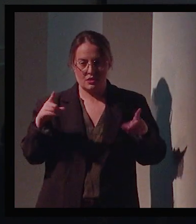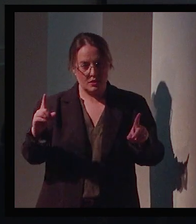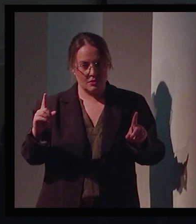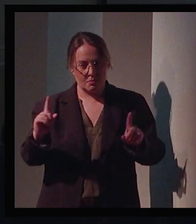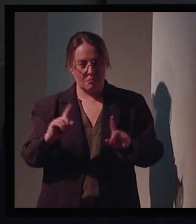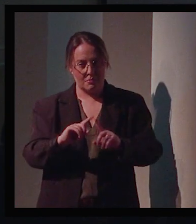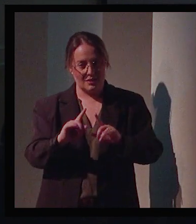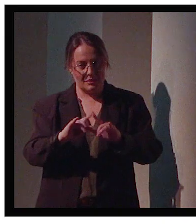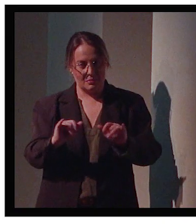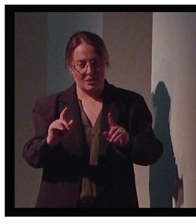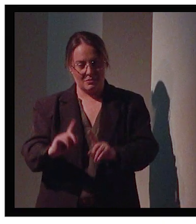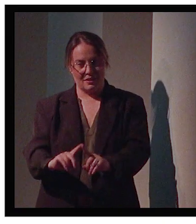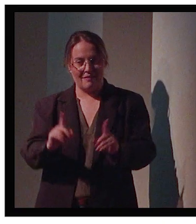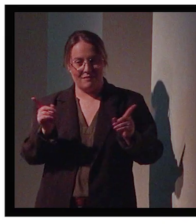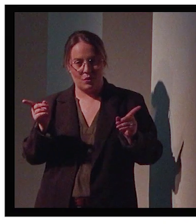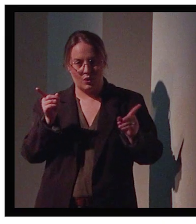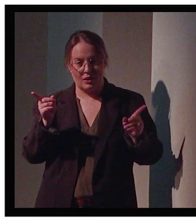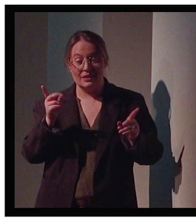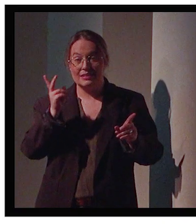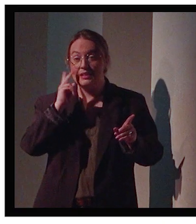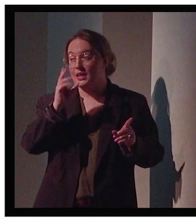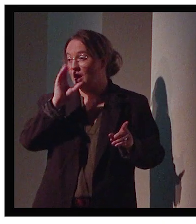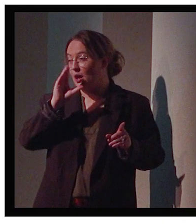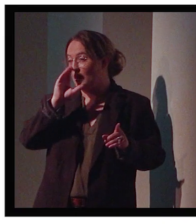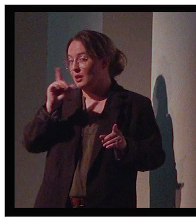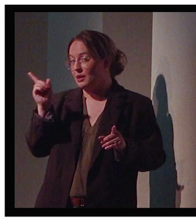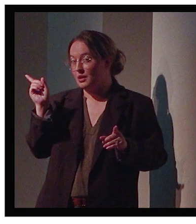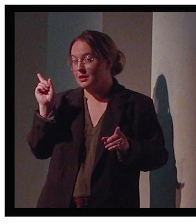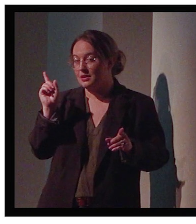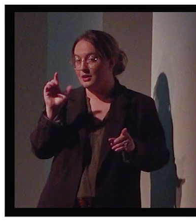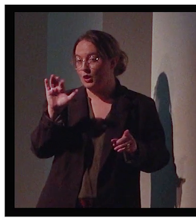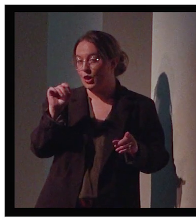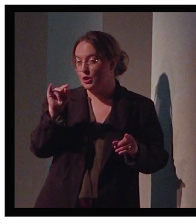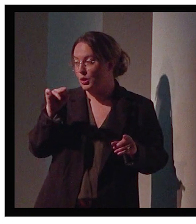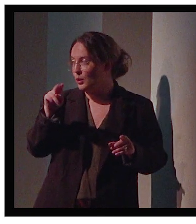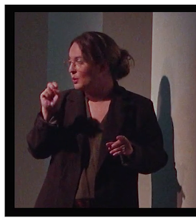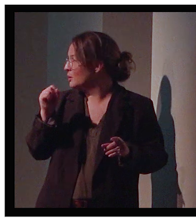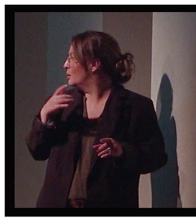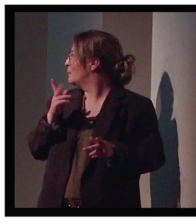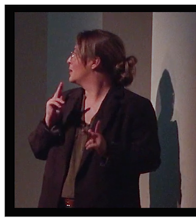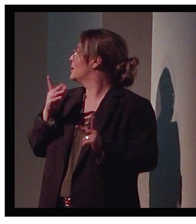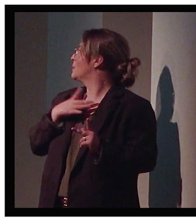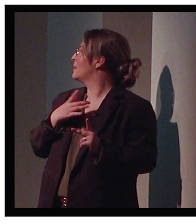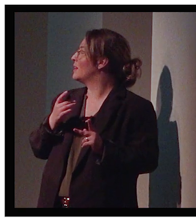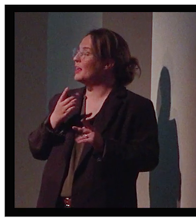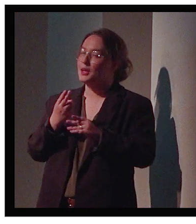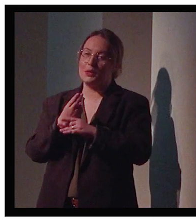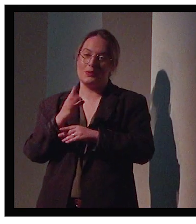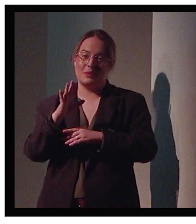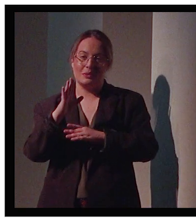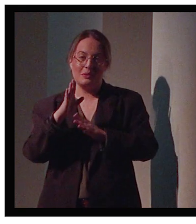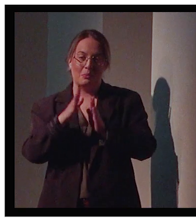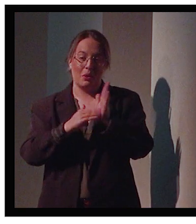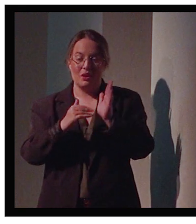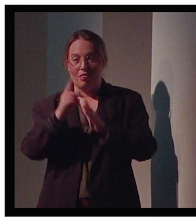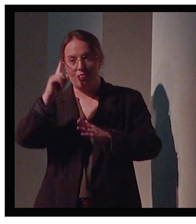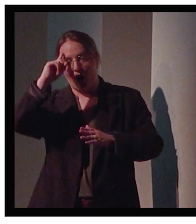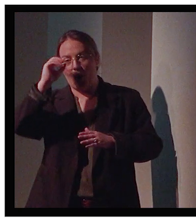Some critics and cartoonists, like the one on the right, likened his brushwork to someone using a floor mop to make a